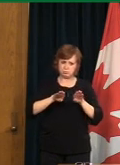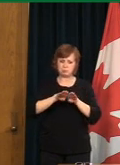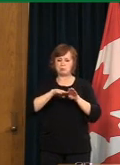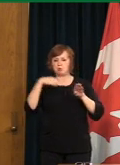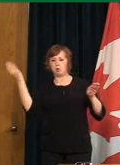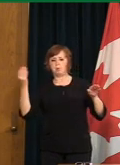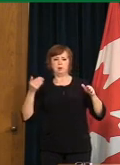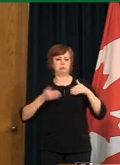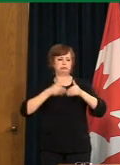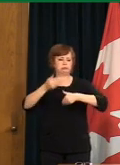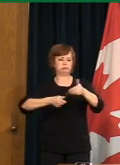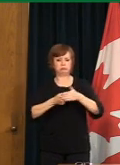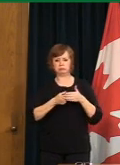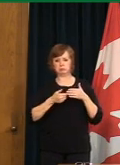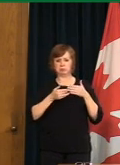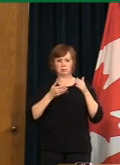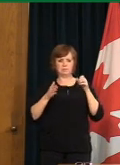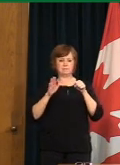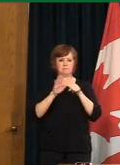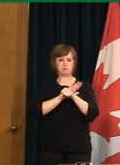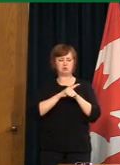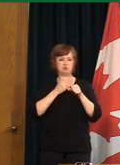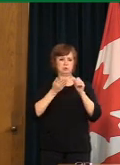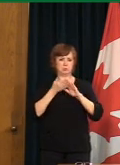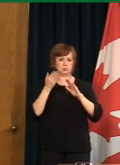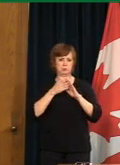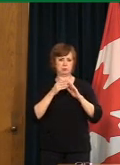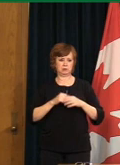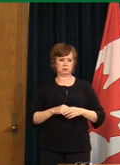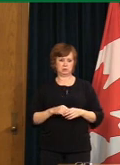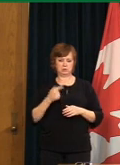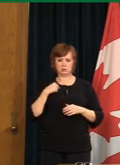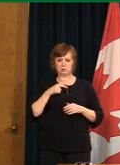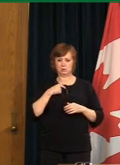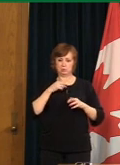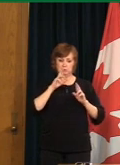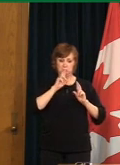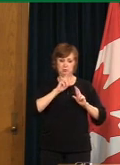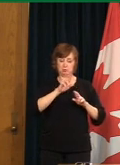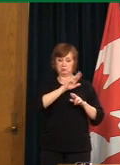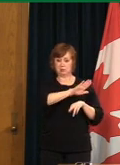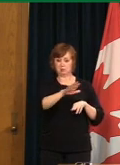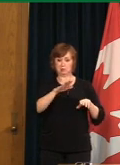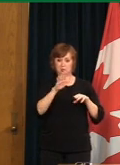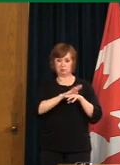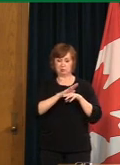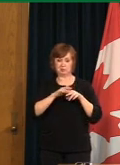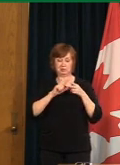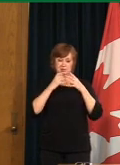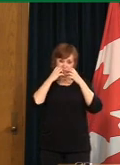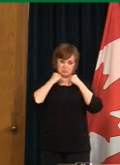we have come to expect, but also come to appreciate. We must never forget, these are the very